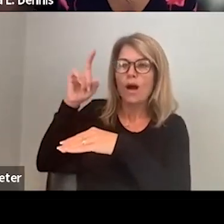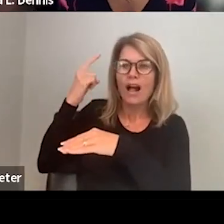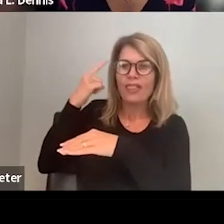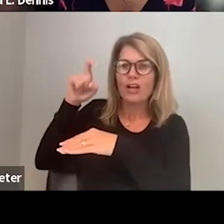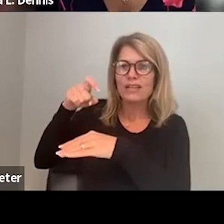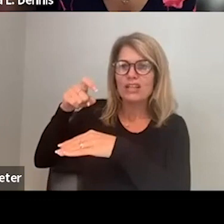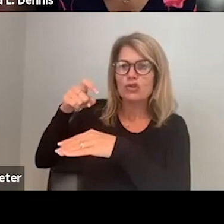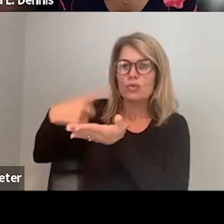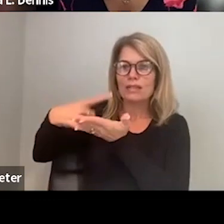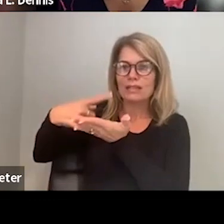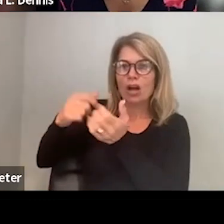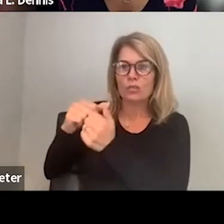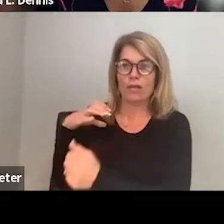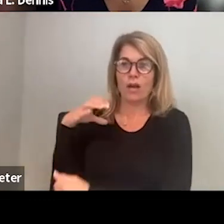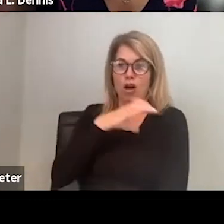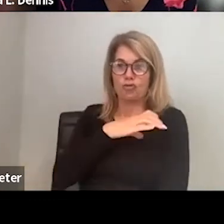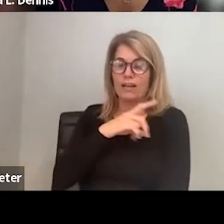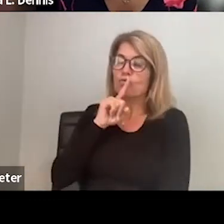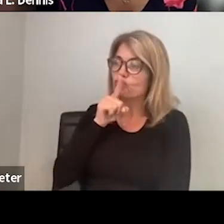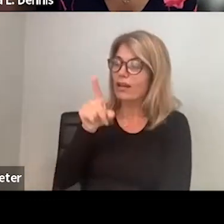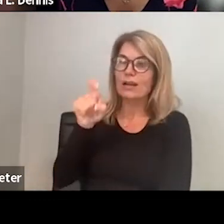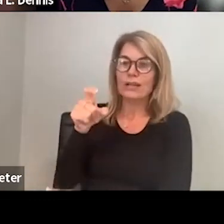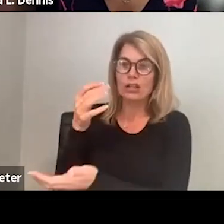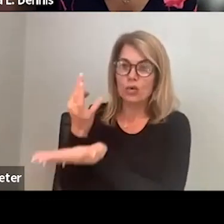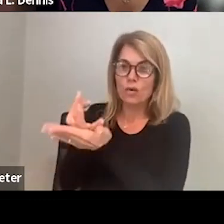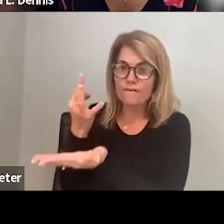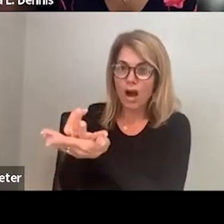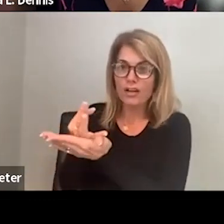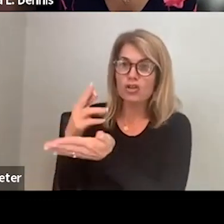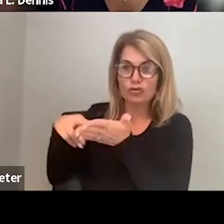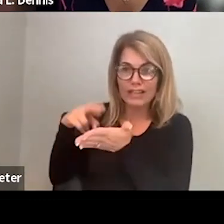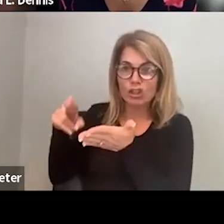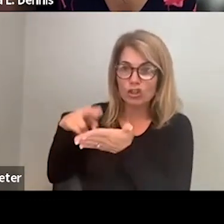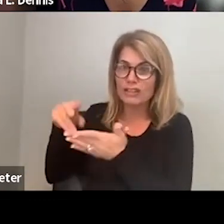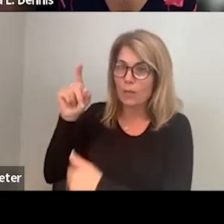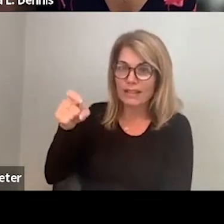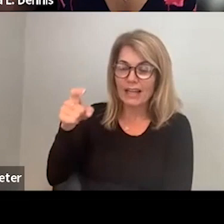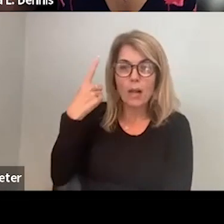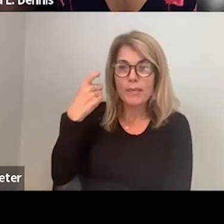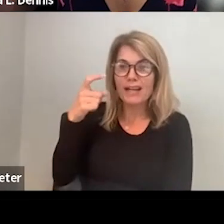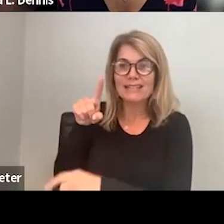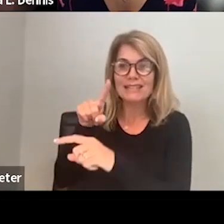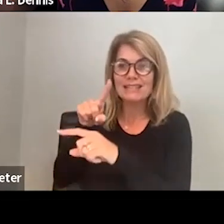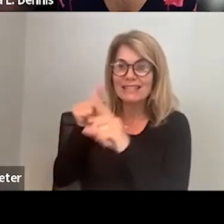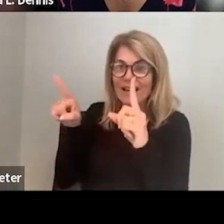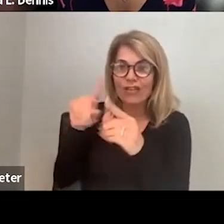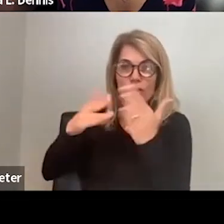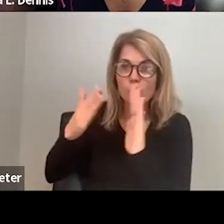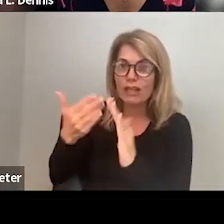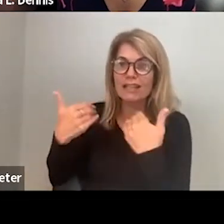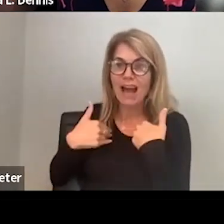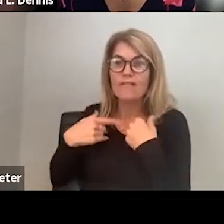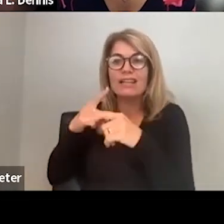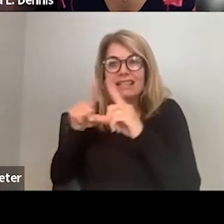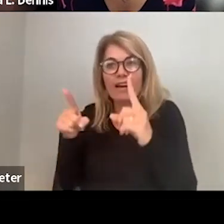and others about the need to really fund the research that's needed, because different communities have different trust issues. And so we